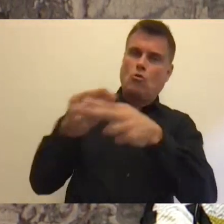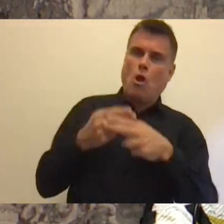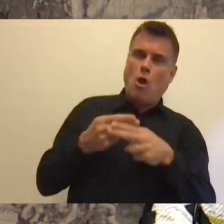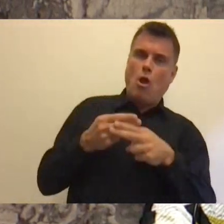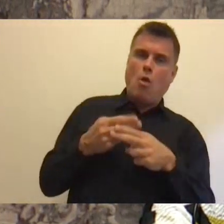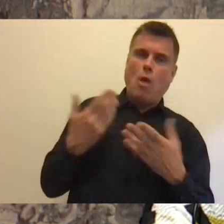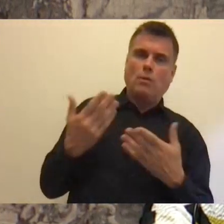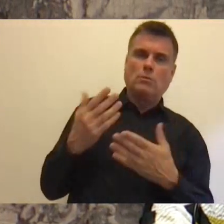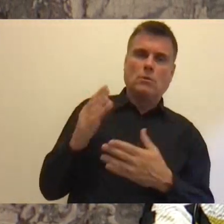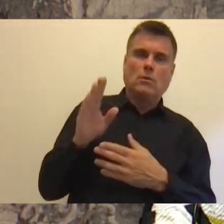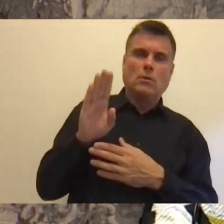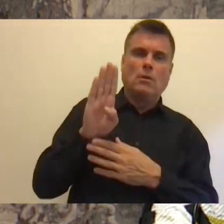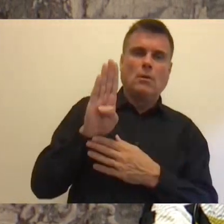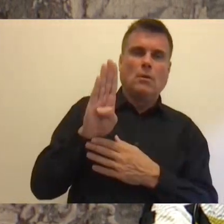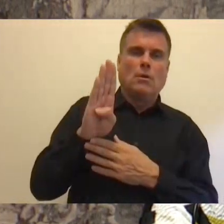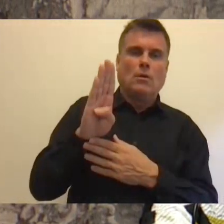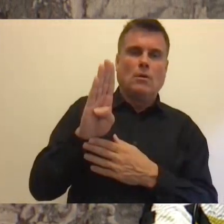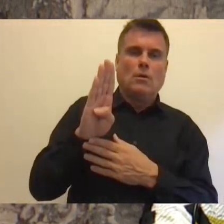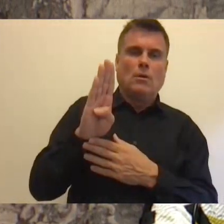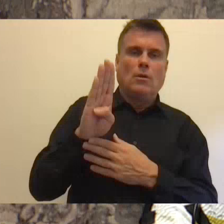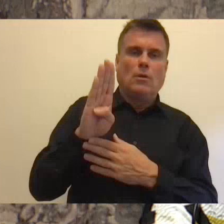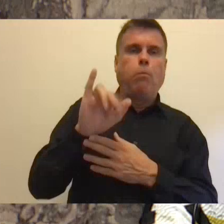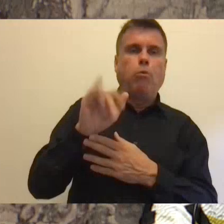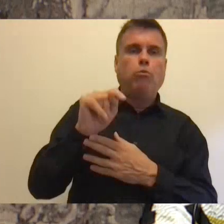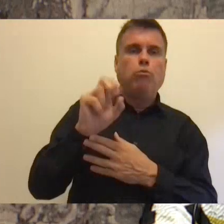I couldn't believe this until I read it on the website.